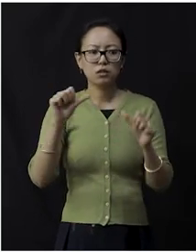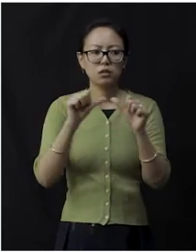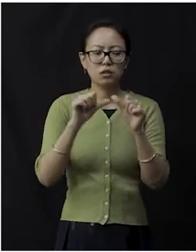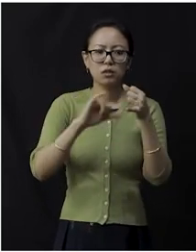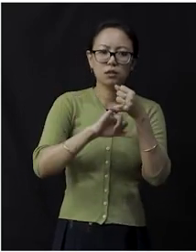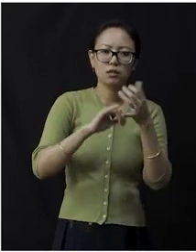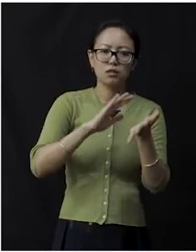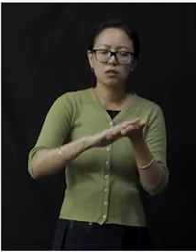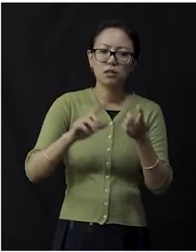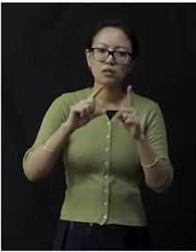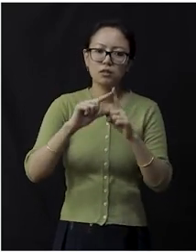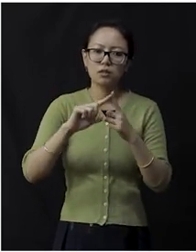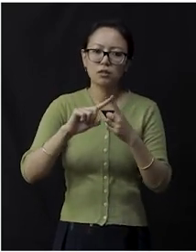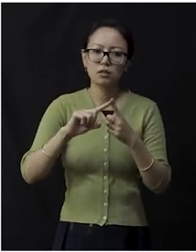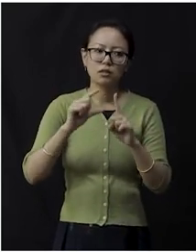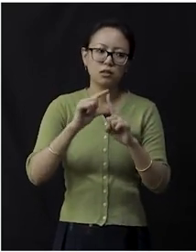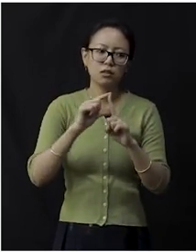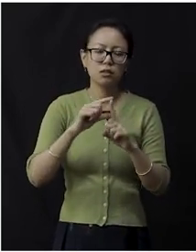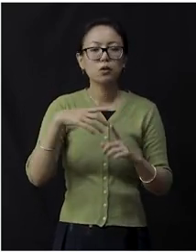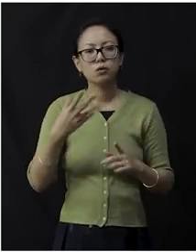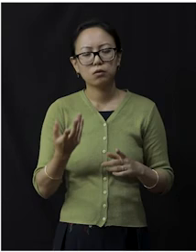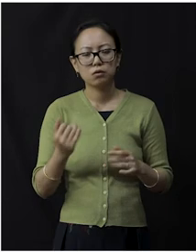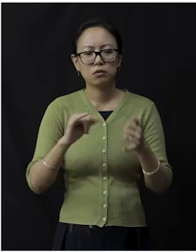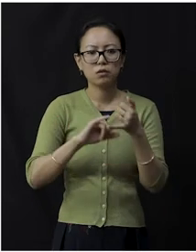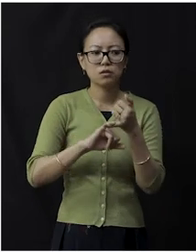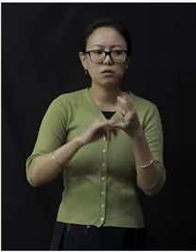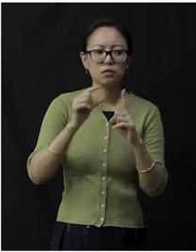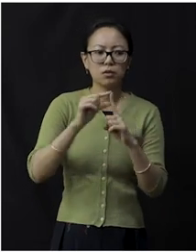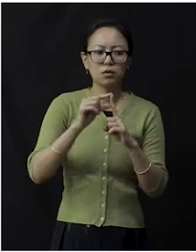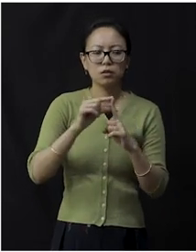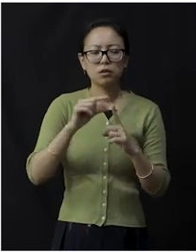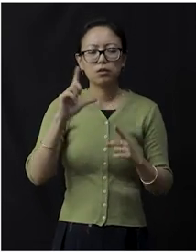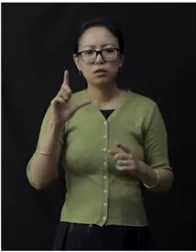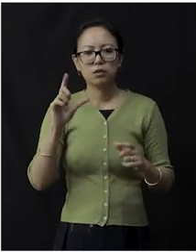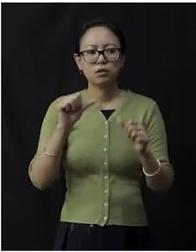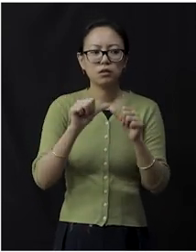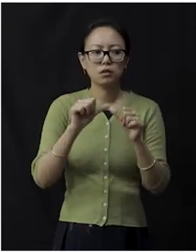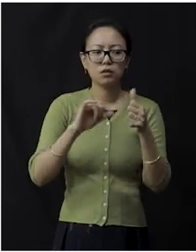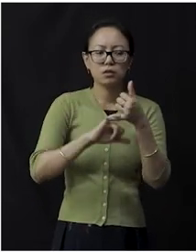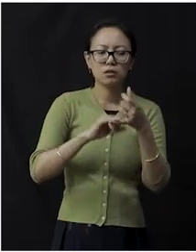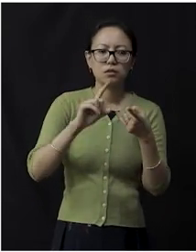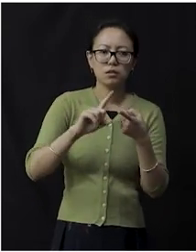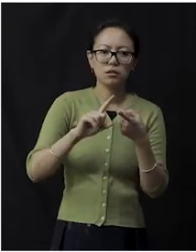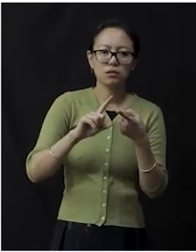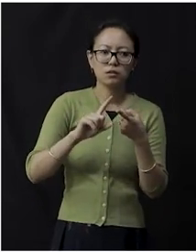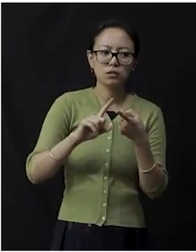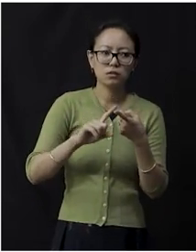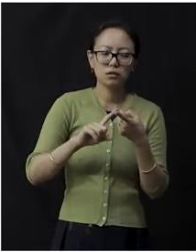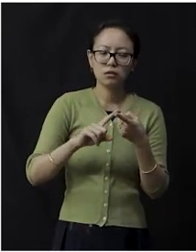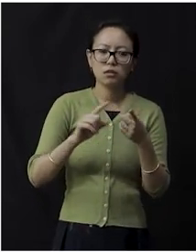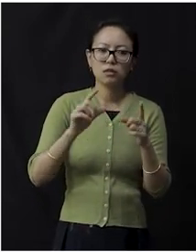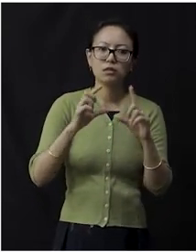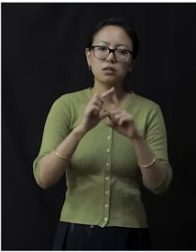And the third one, sp, sp, your blend, l, a, sh, e, d.